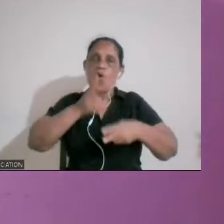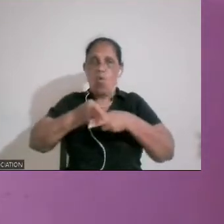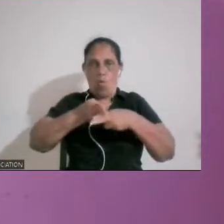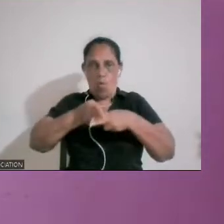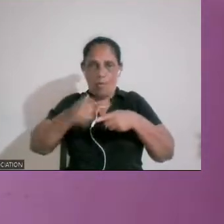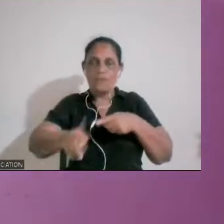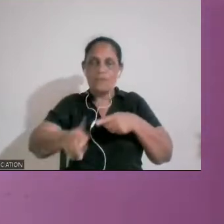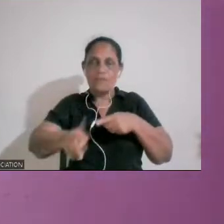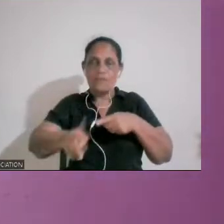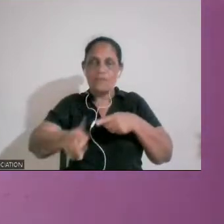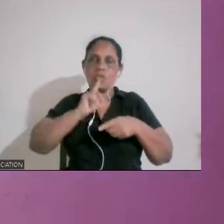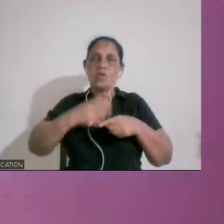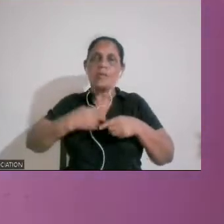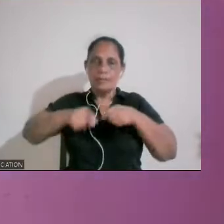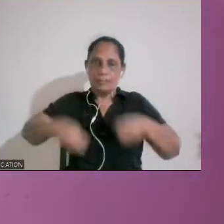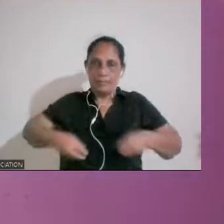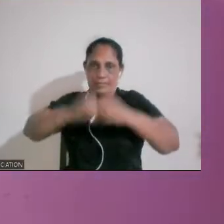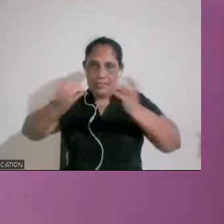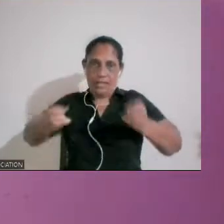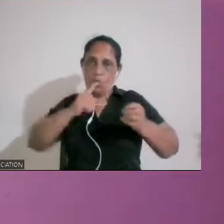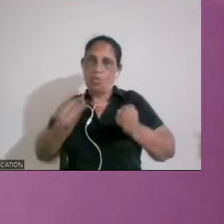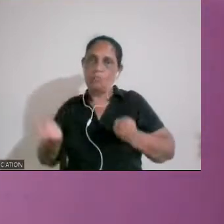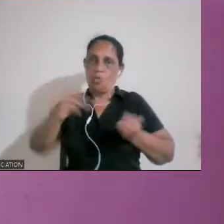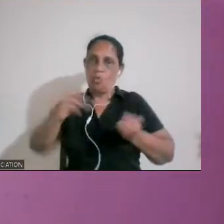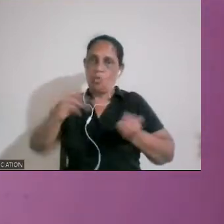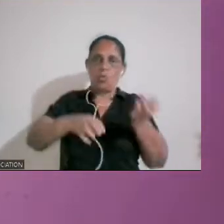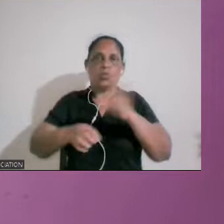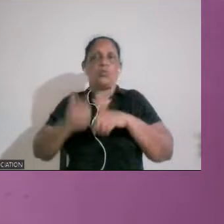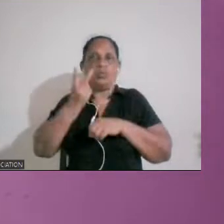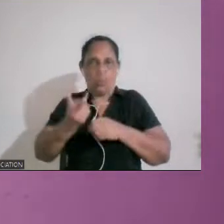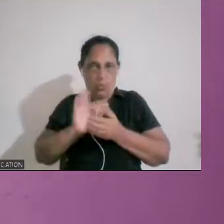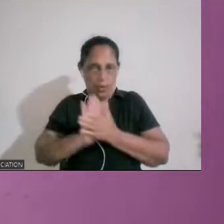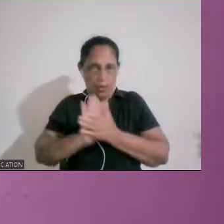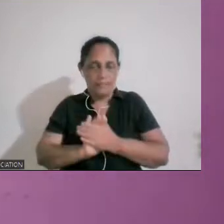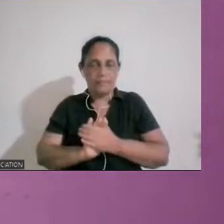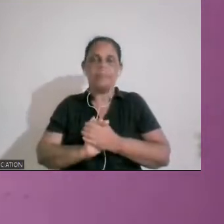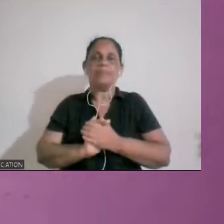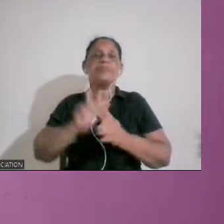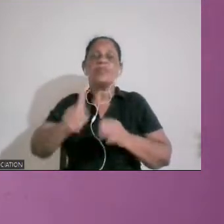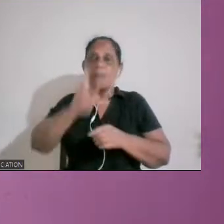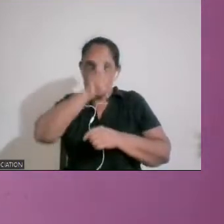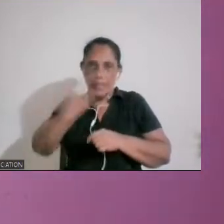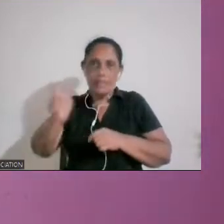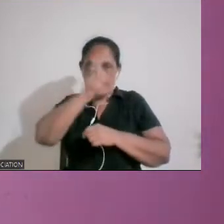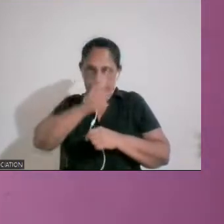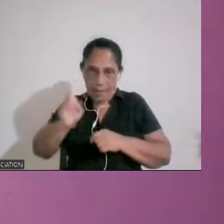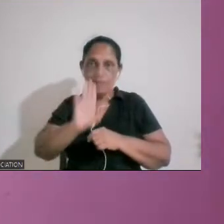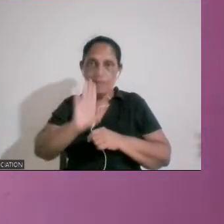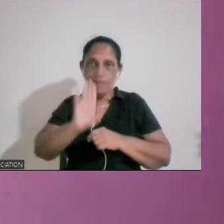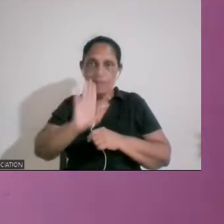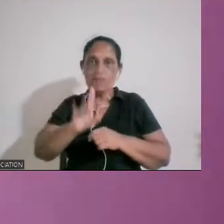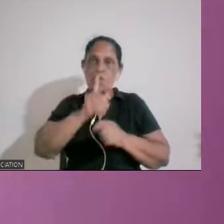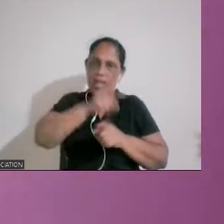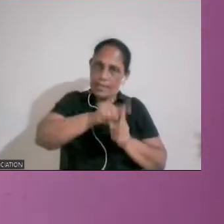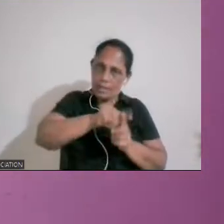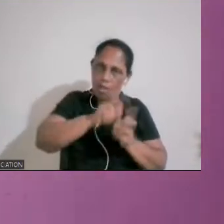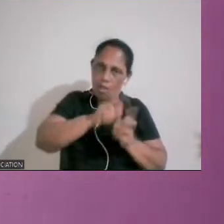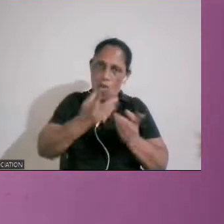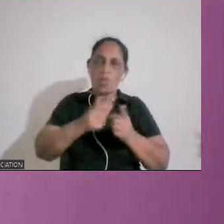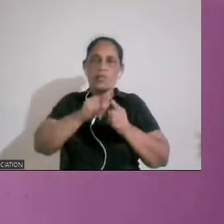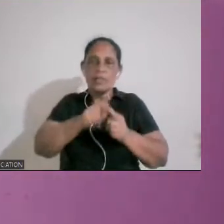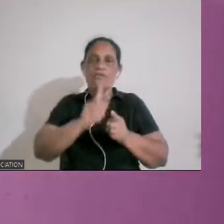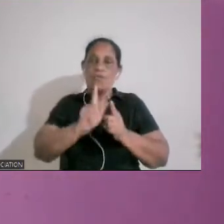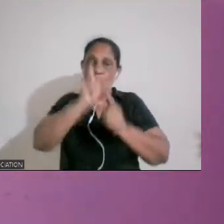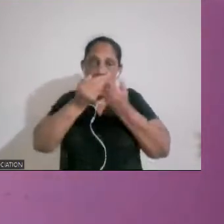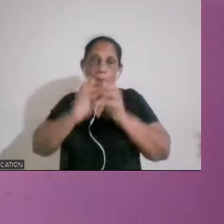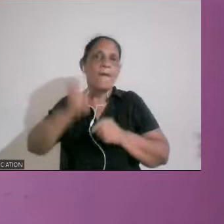is regulated by hormones that are released from both the brain and the ovary. So every month, either one of